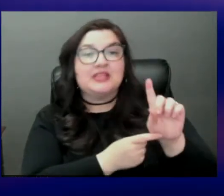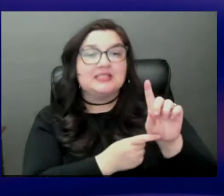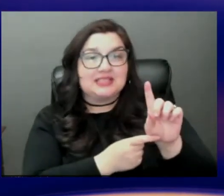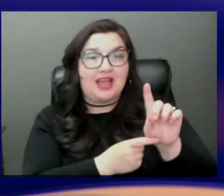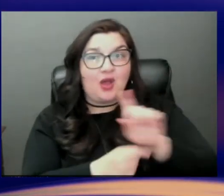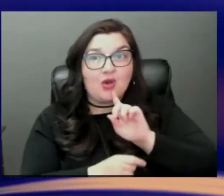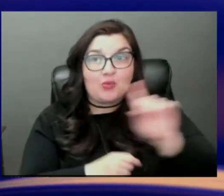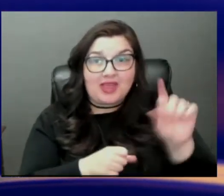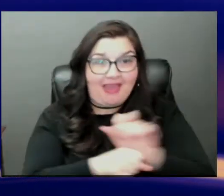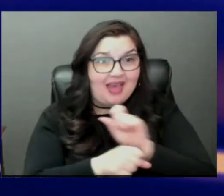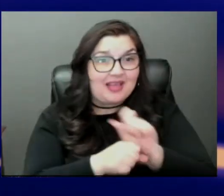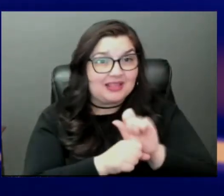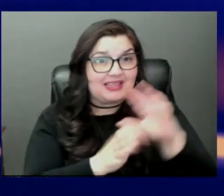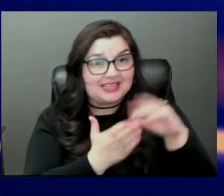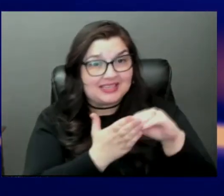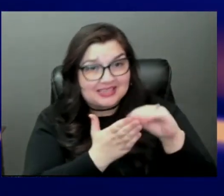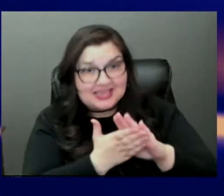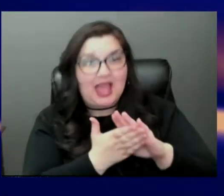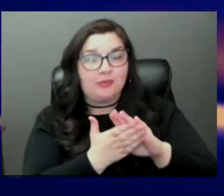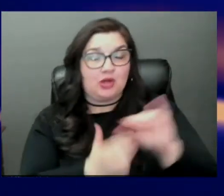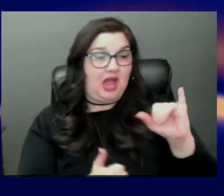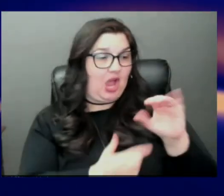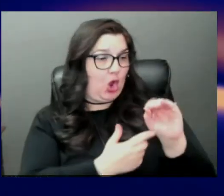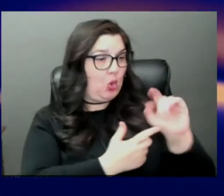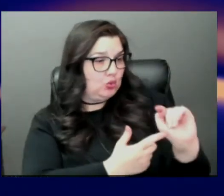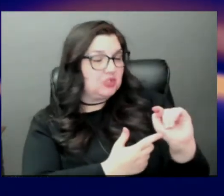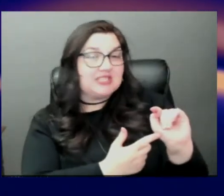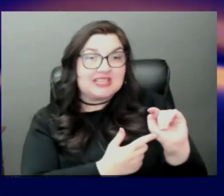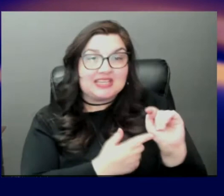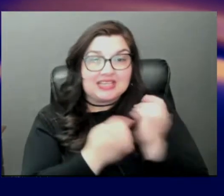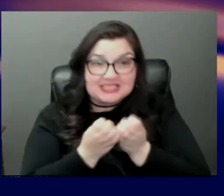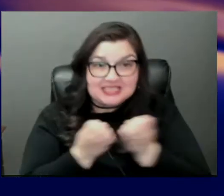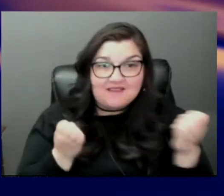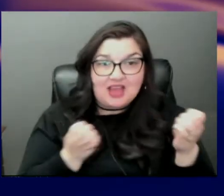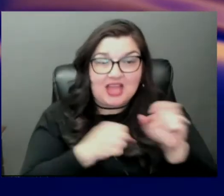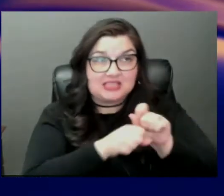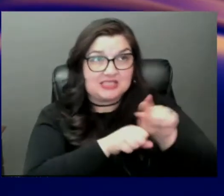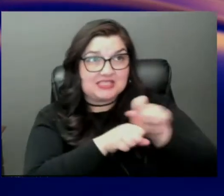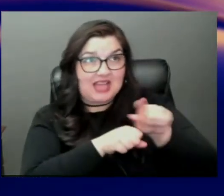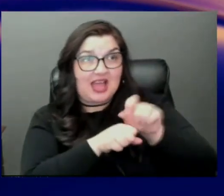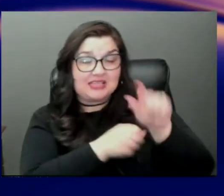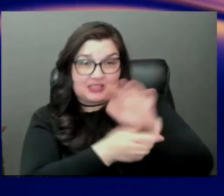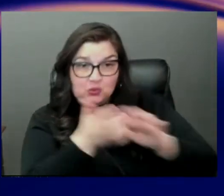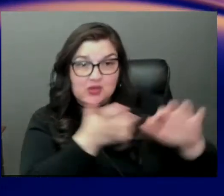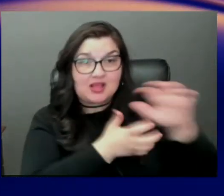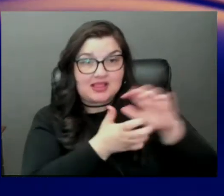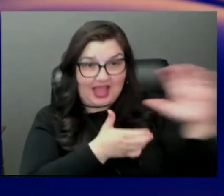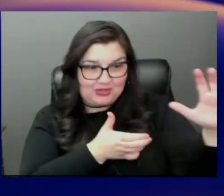Okay. And if you have IoT devices that are sending signals to the cloud, you can connect that to the 3D model